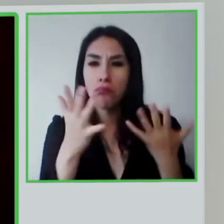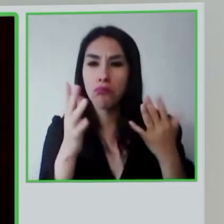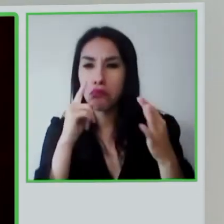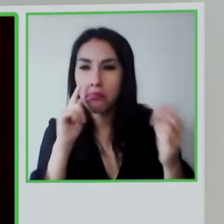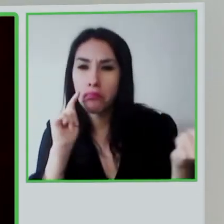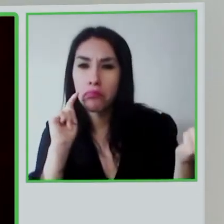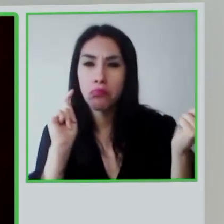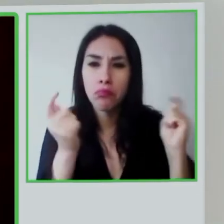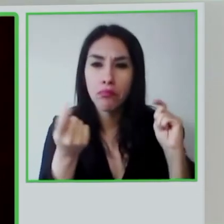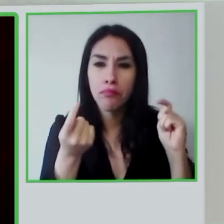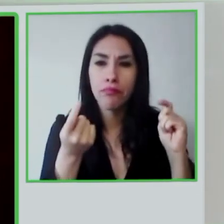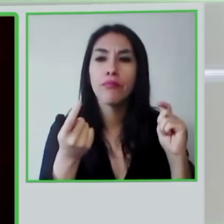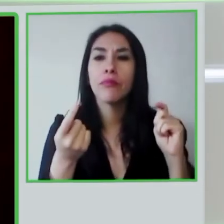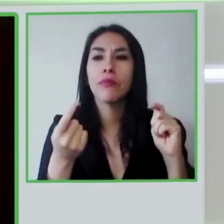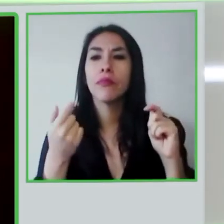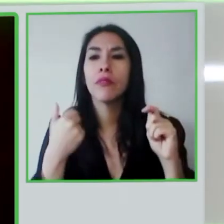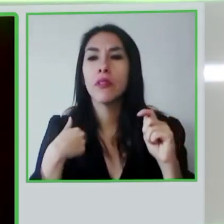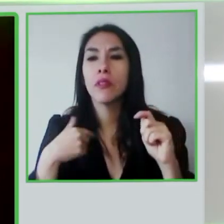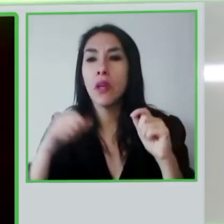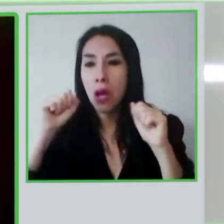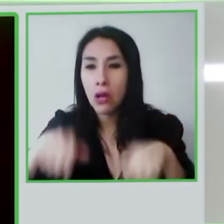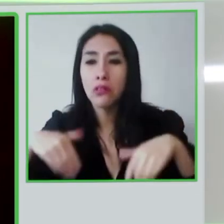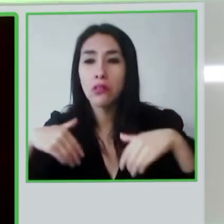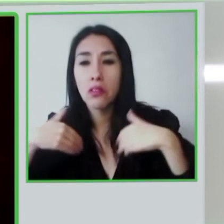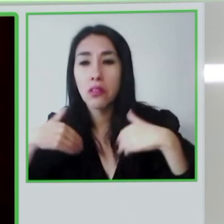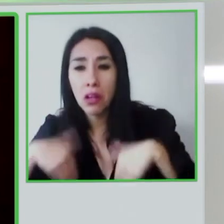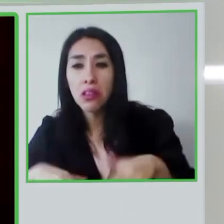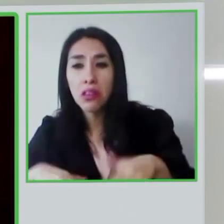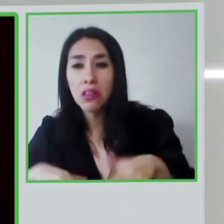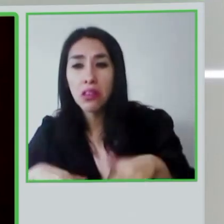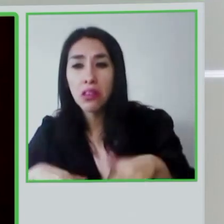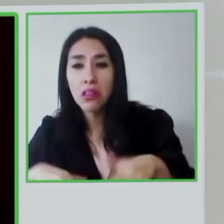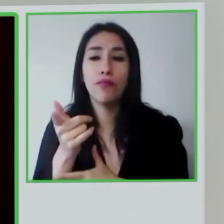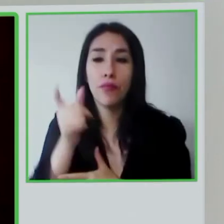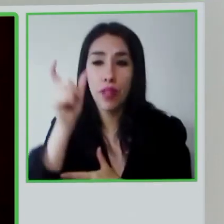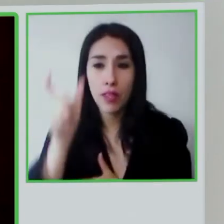the UN on Disability. So